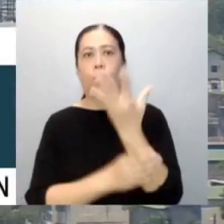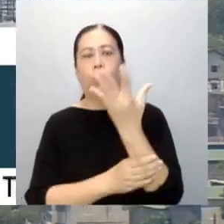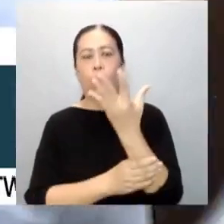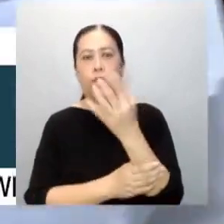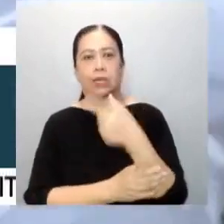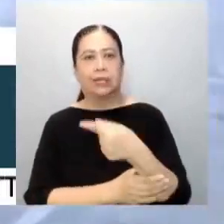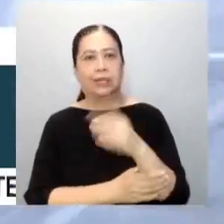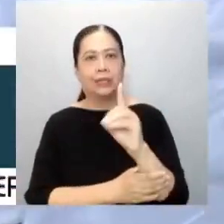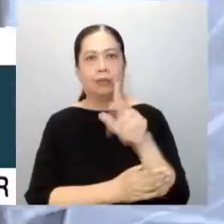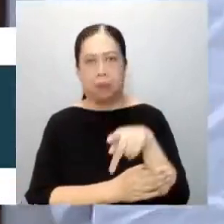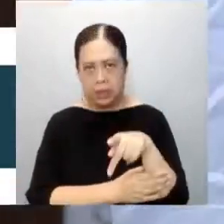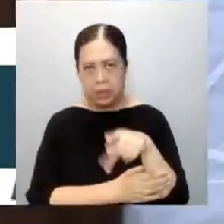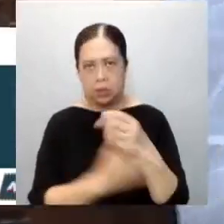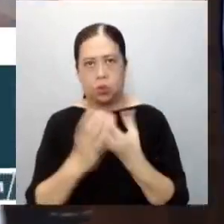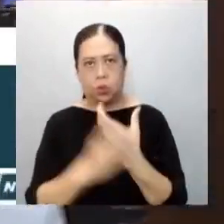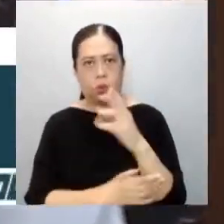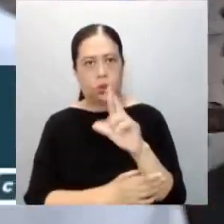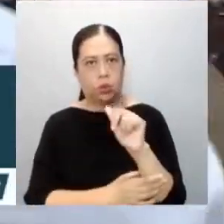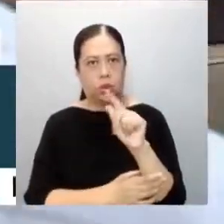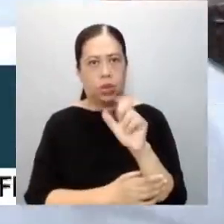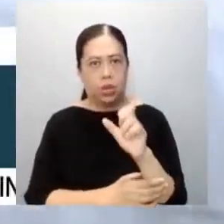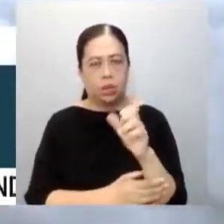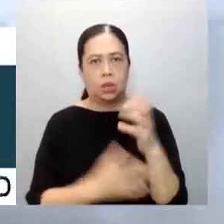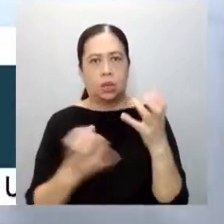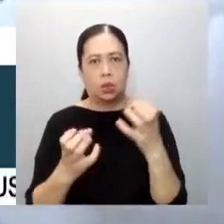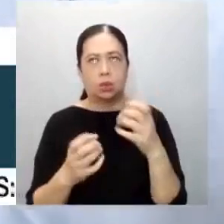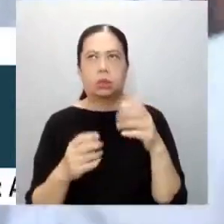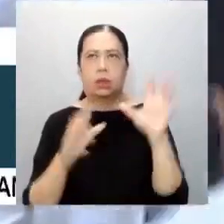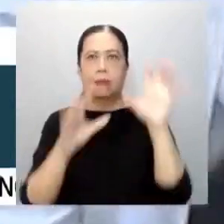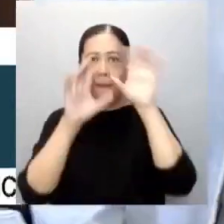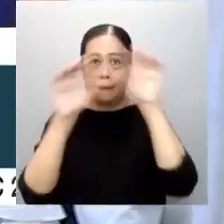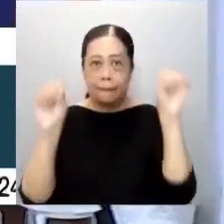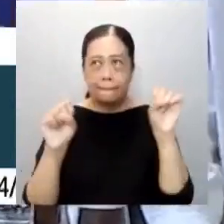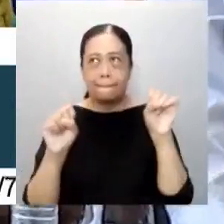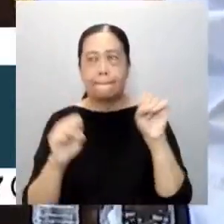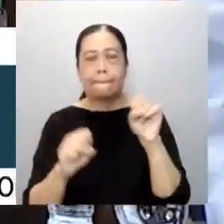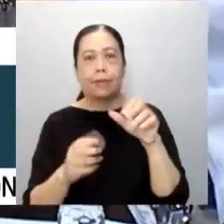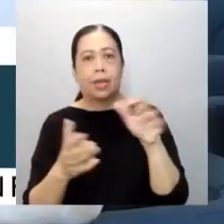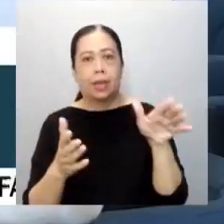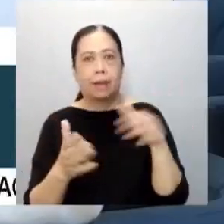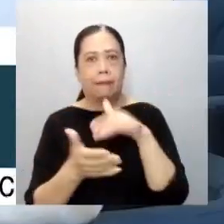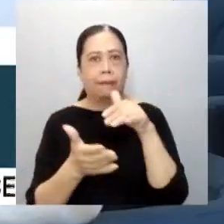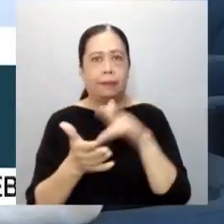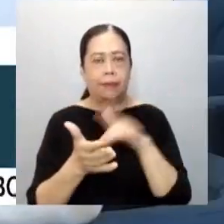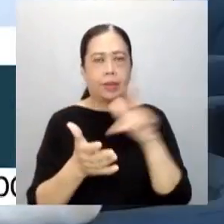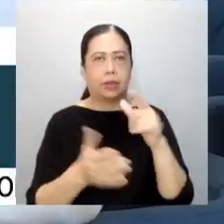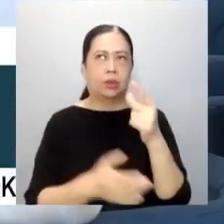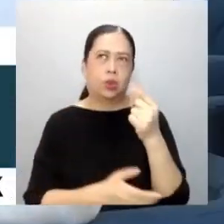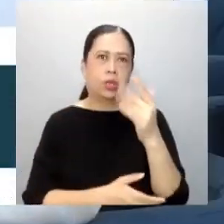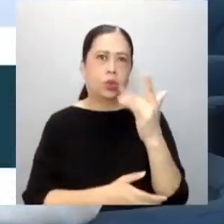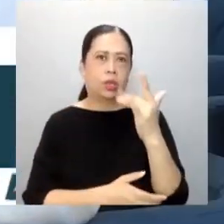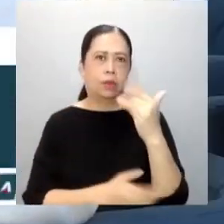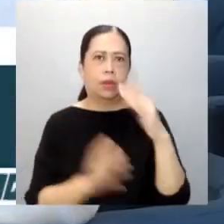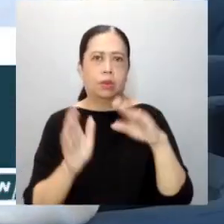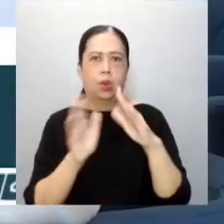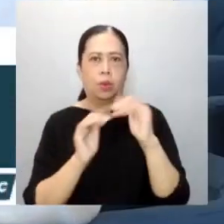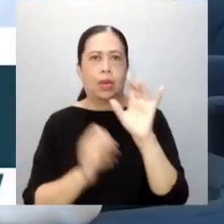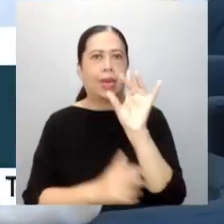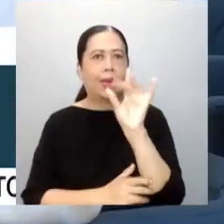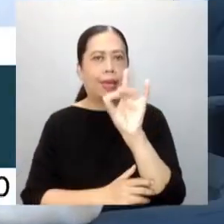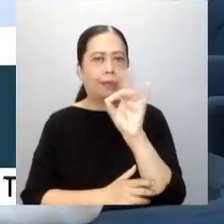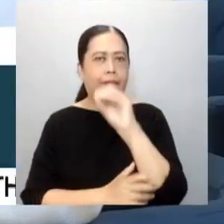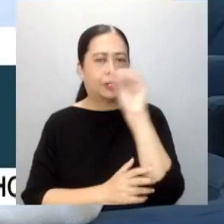growth rate. Ang gusto po natin Pangulo by middle of his term, by 2025, baka makaabot na tayo ng 8% growth